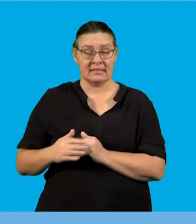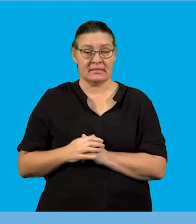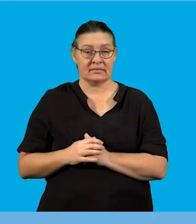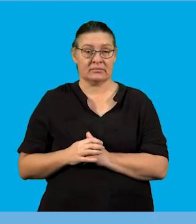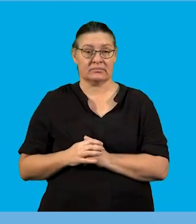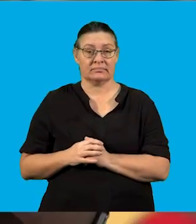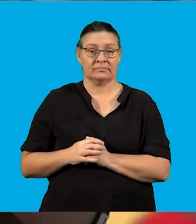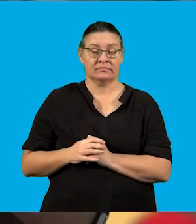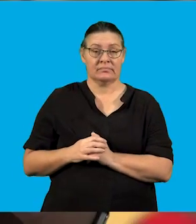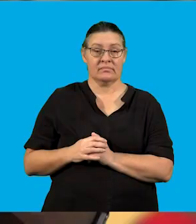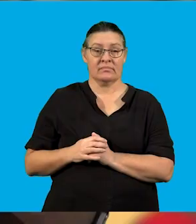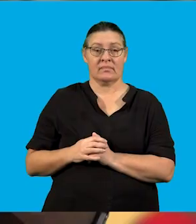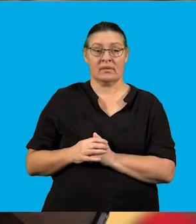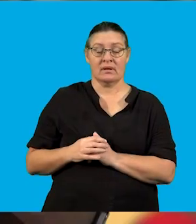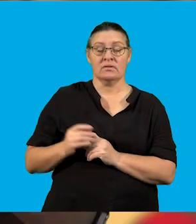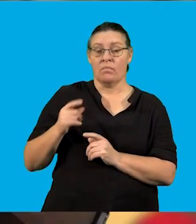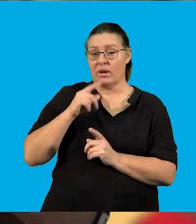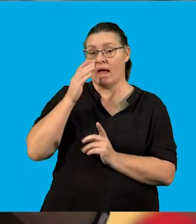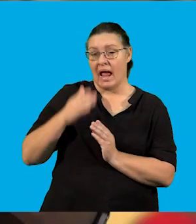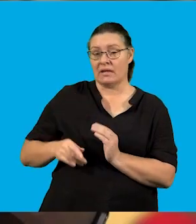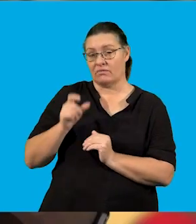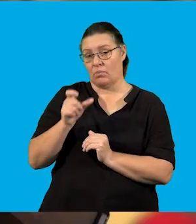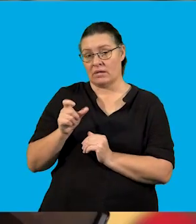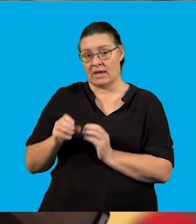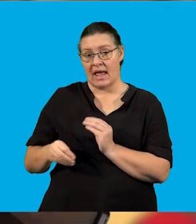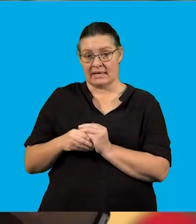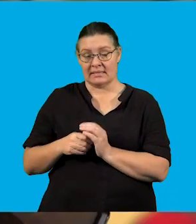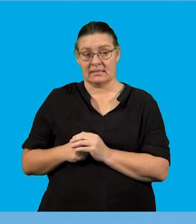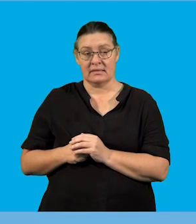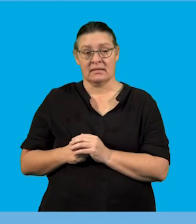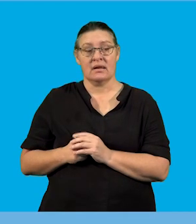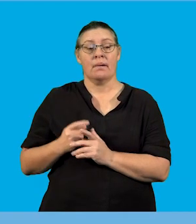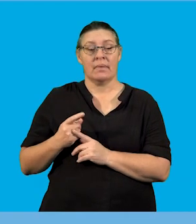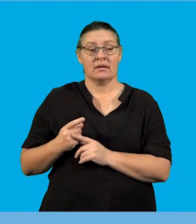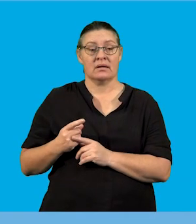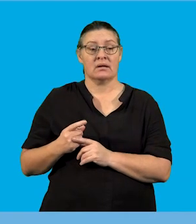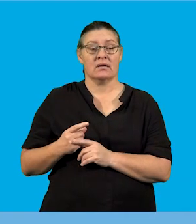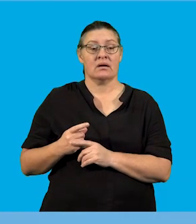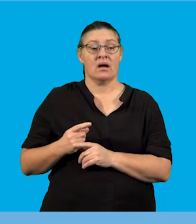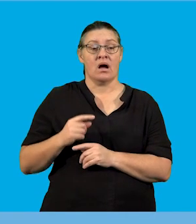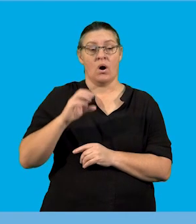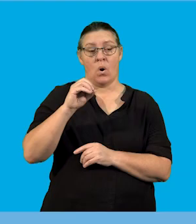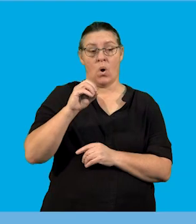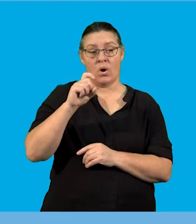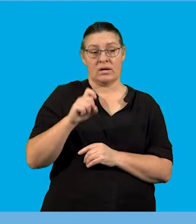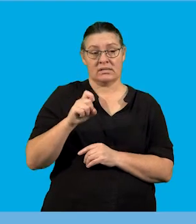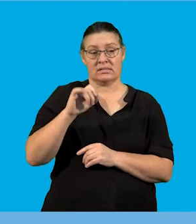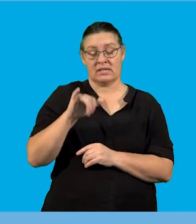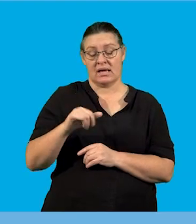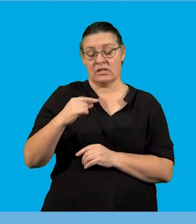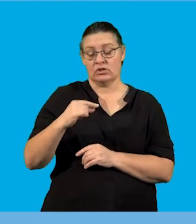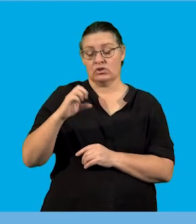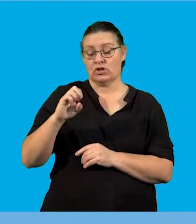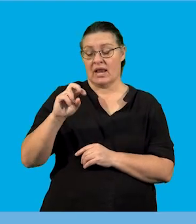ending, that letters or the name that we add at the end of the word. So now, the suffix is going to replace the ending of the name.